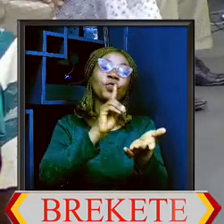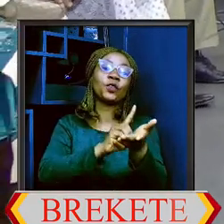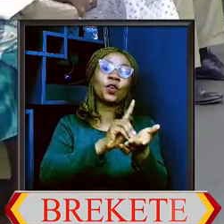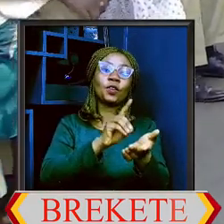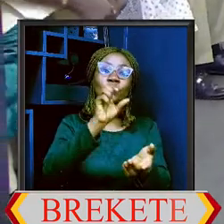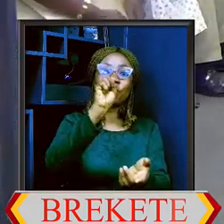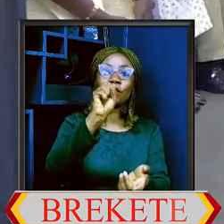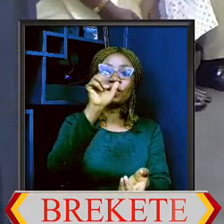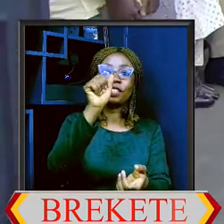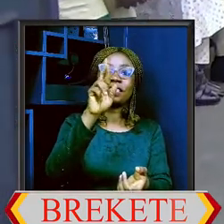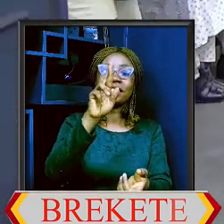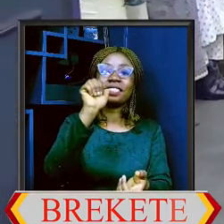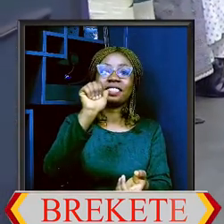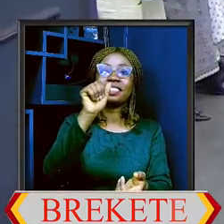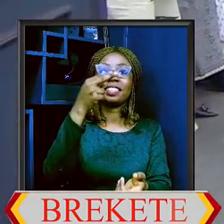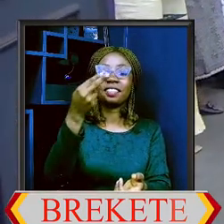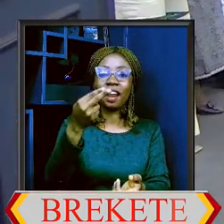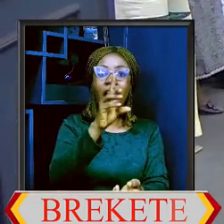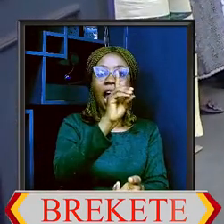Sarah daa